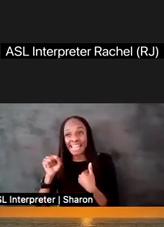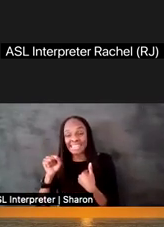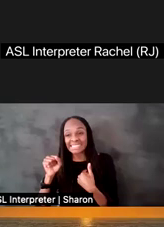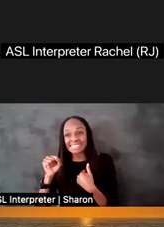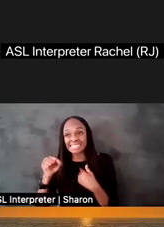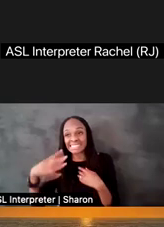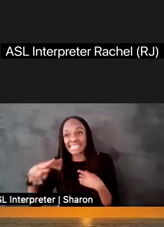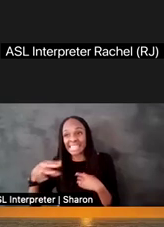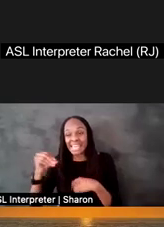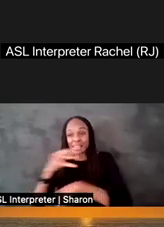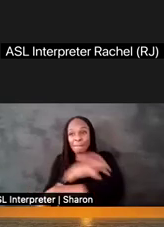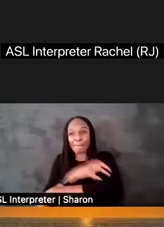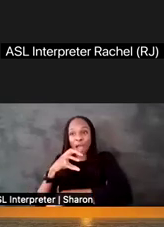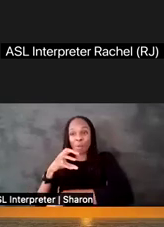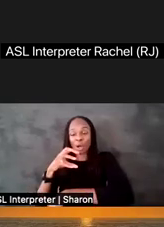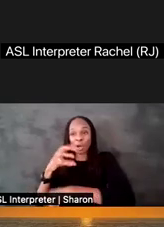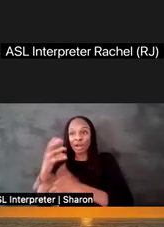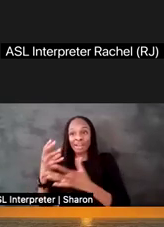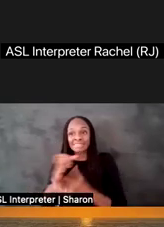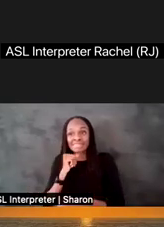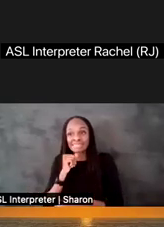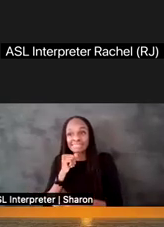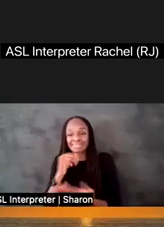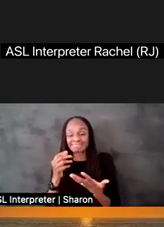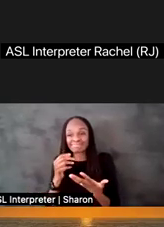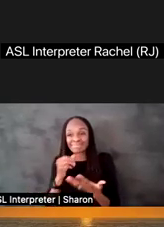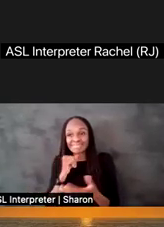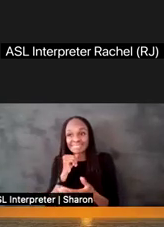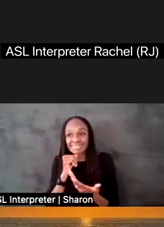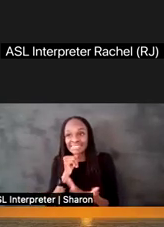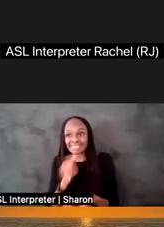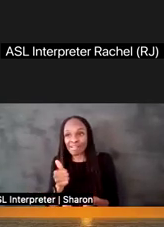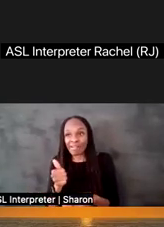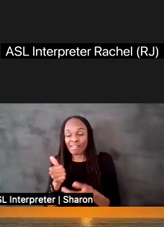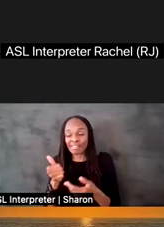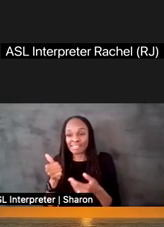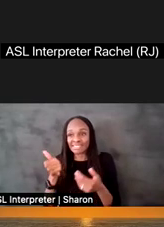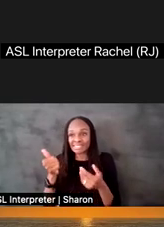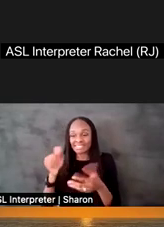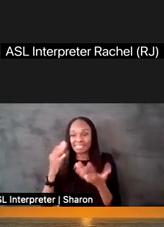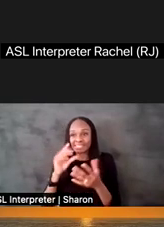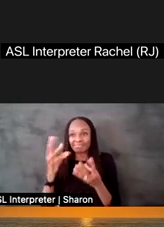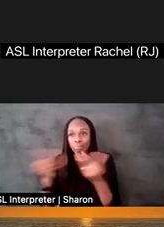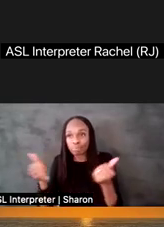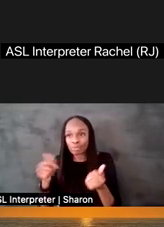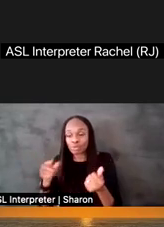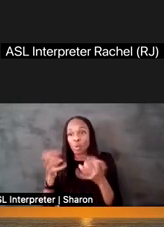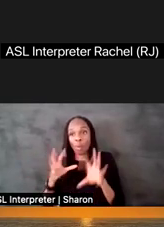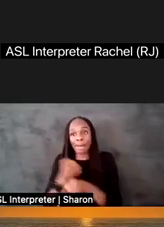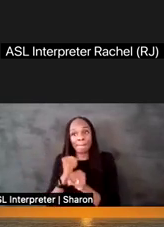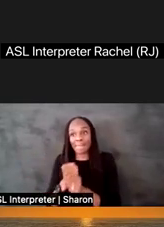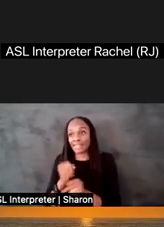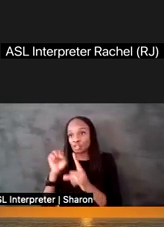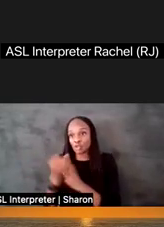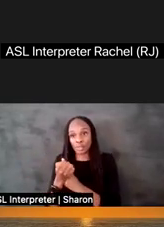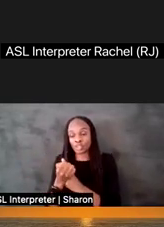the power is out. You want to not make things worse and create a fire situation. So make sure you have those glow